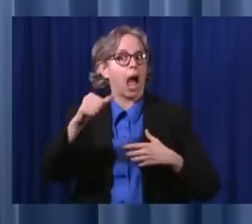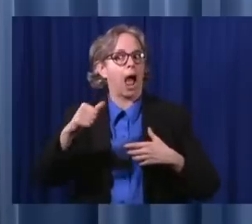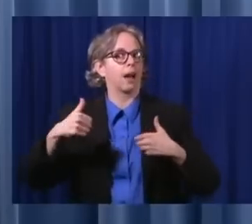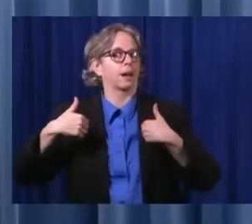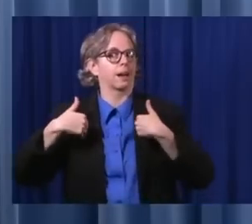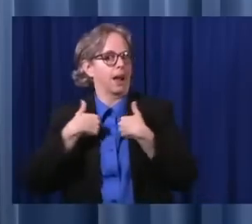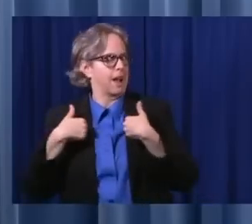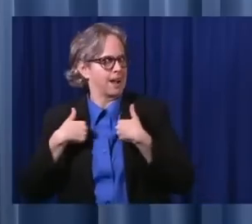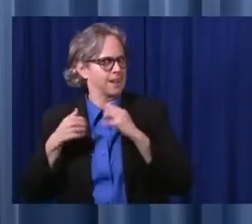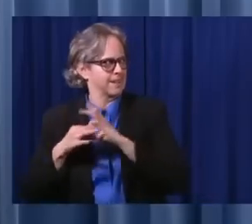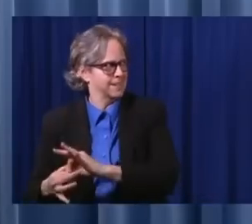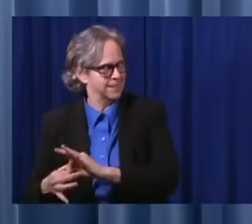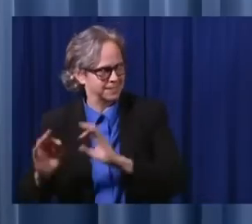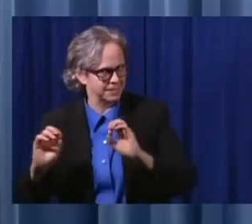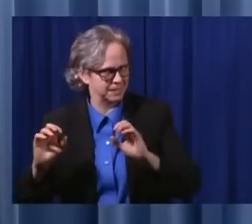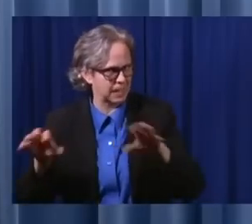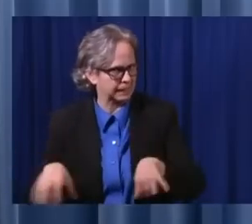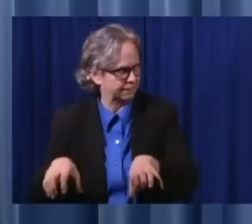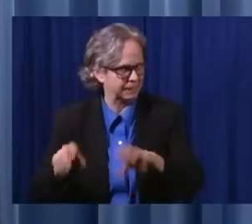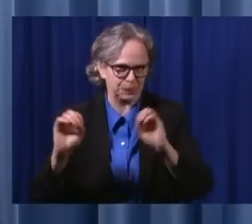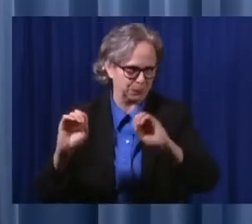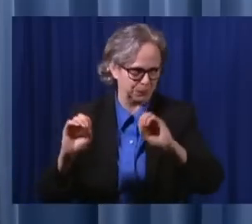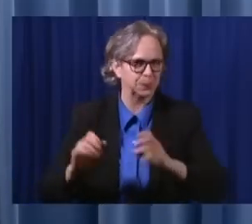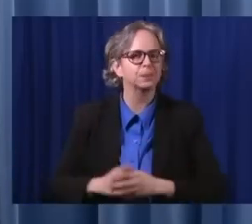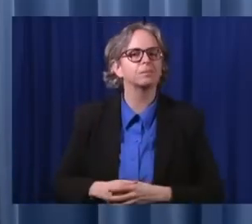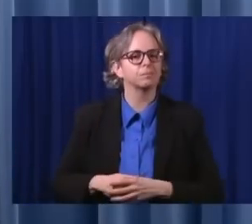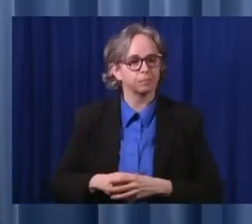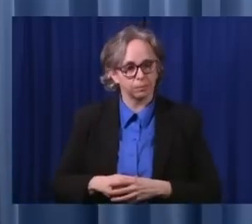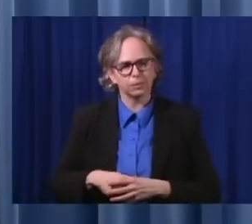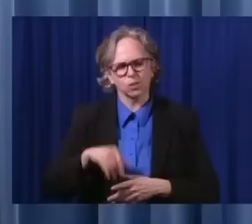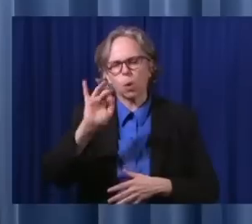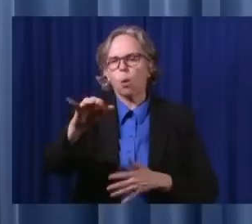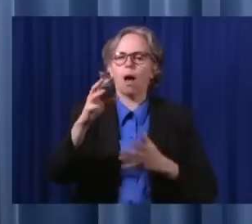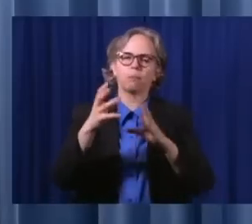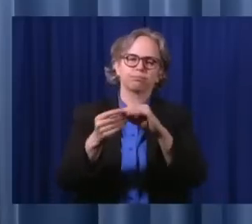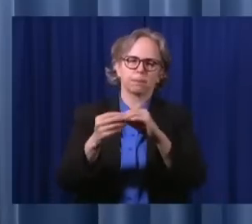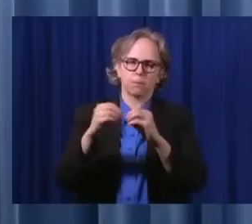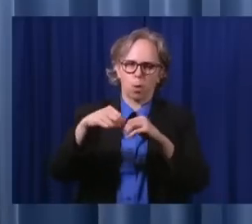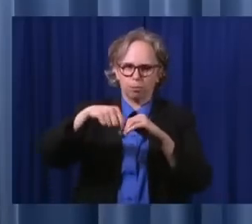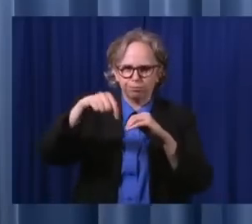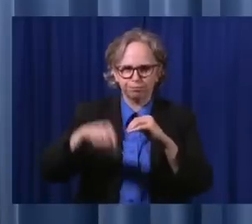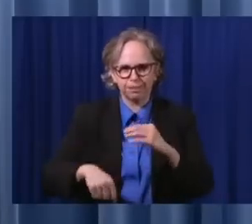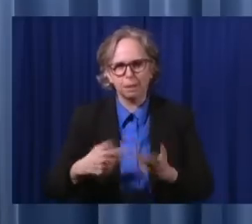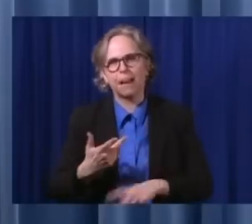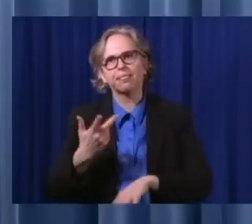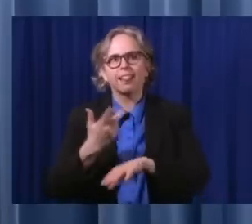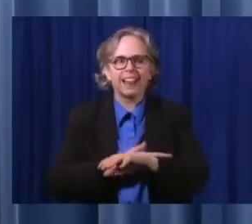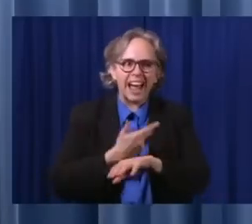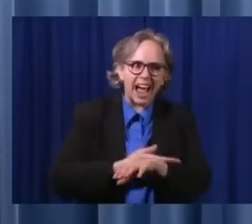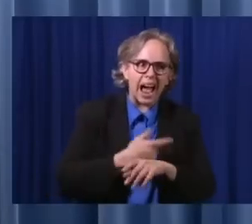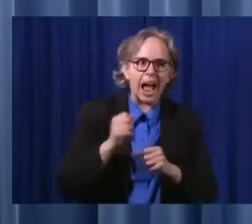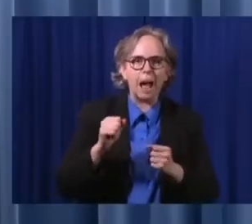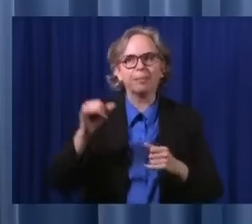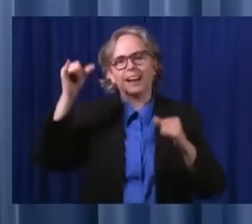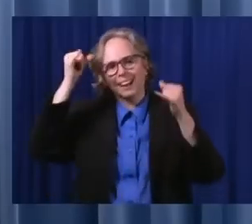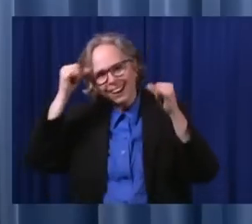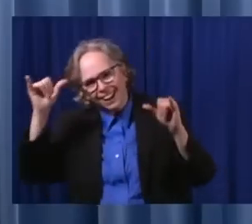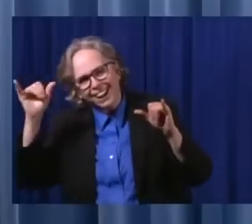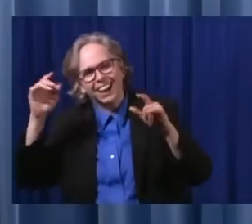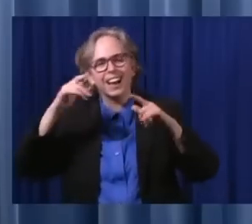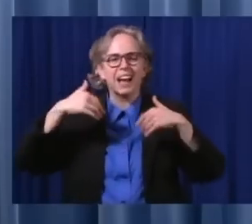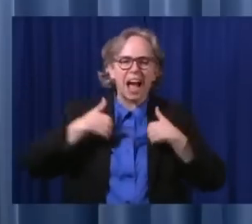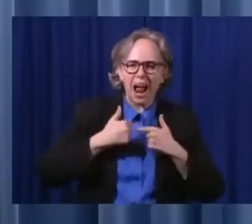that because we talk a lot about the lambs and the steers and all the livestock, and that's vitally